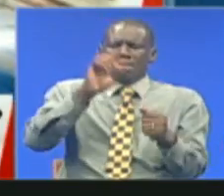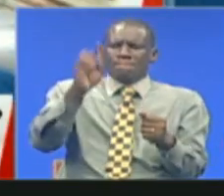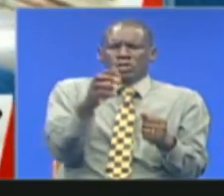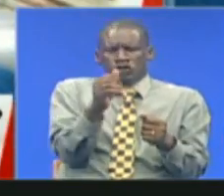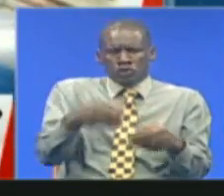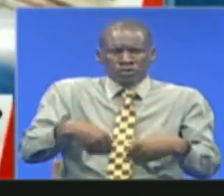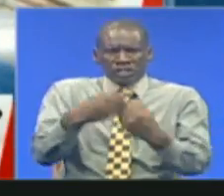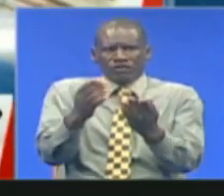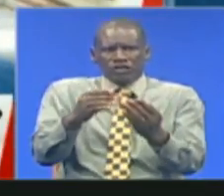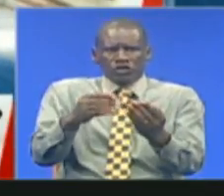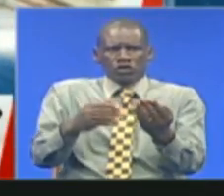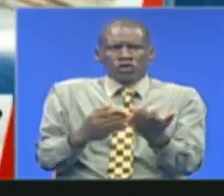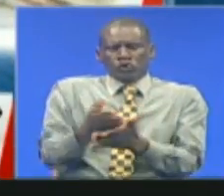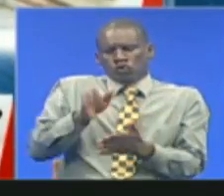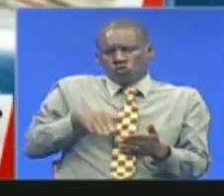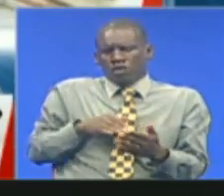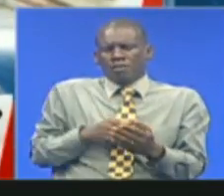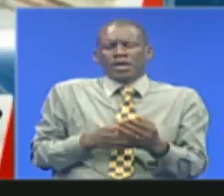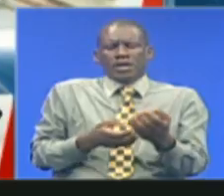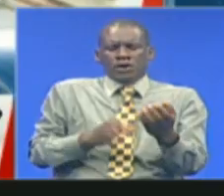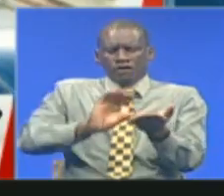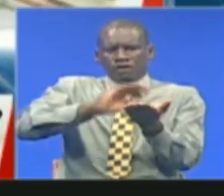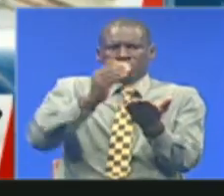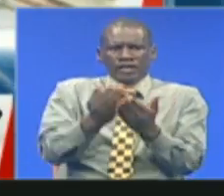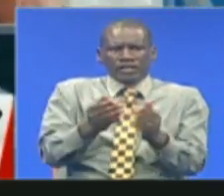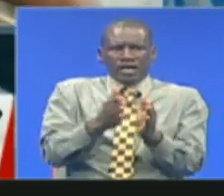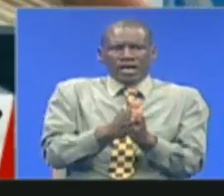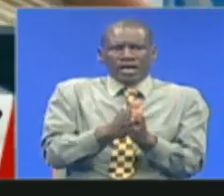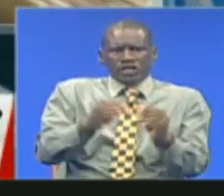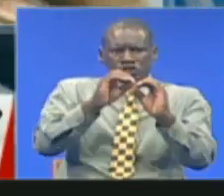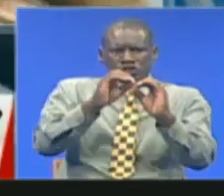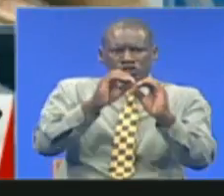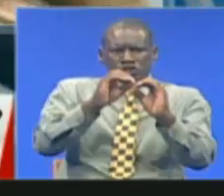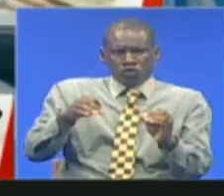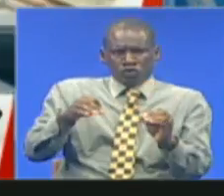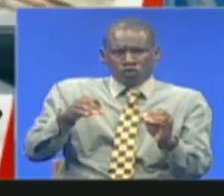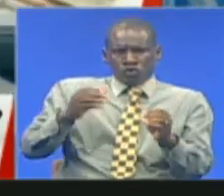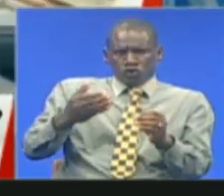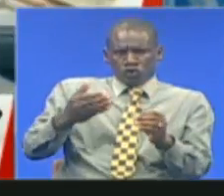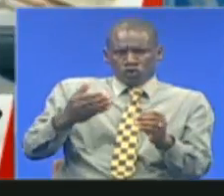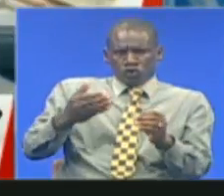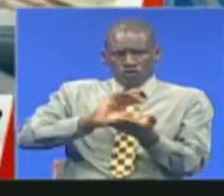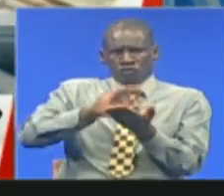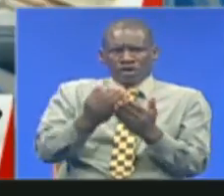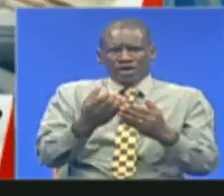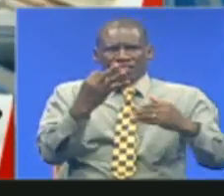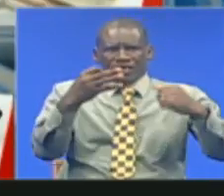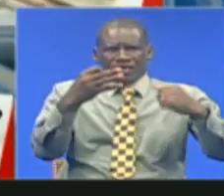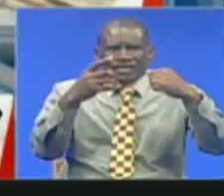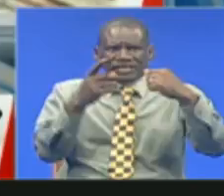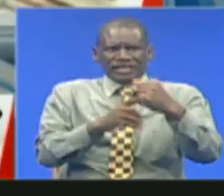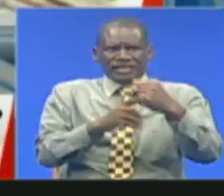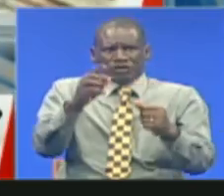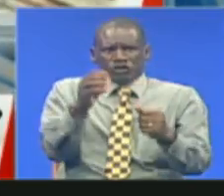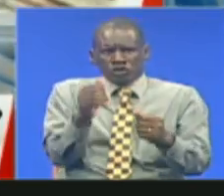disbursed under the Women Enterprise Fund. Nil for the Youth Enterprise Fund, 42.6 million shillings went towards the social protection